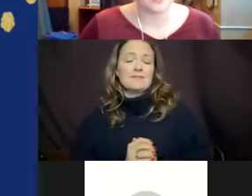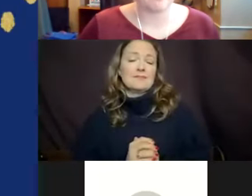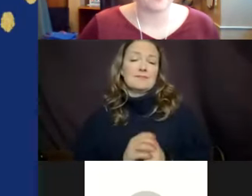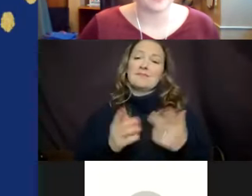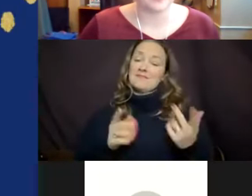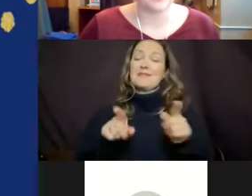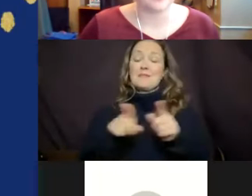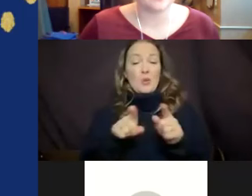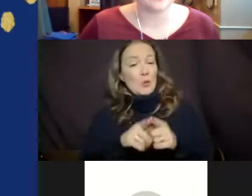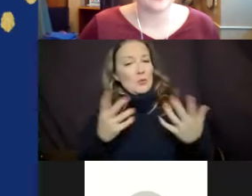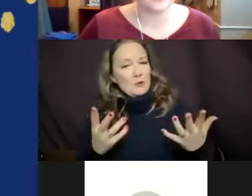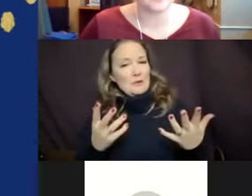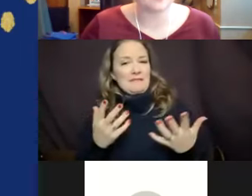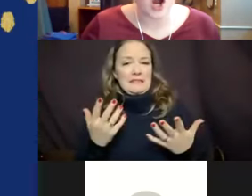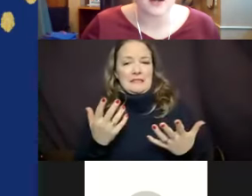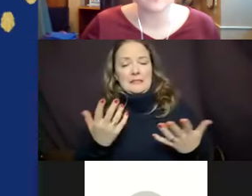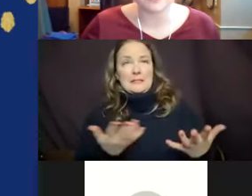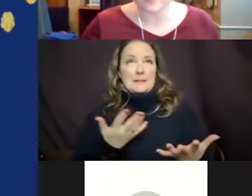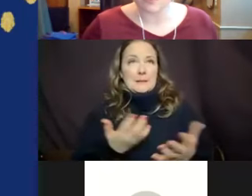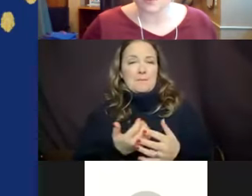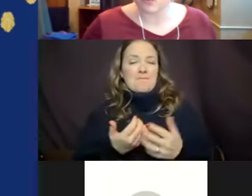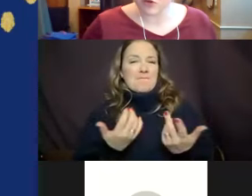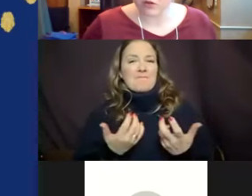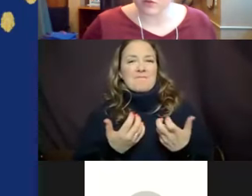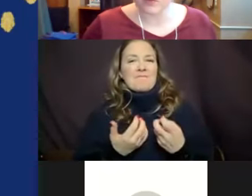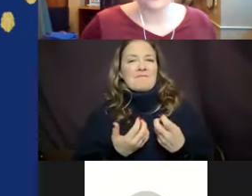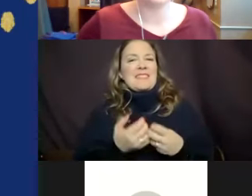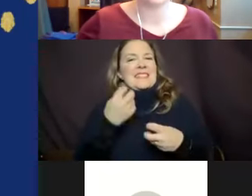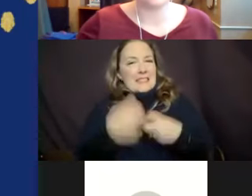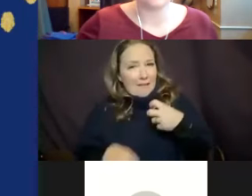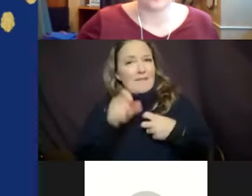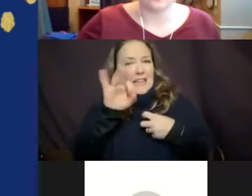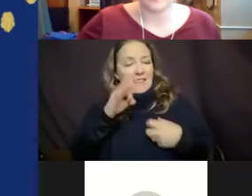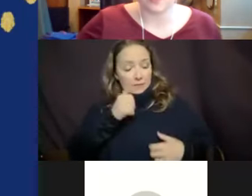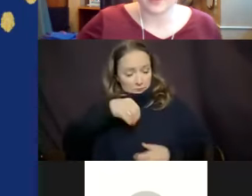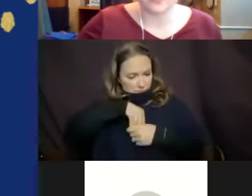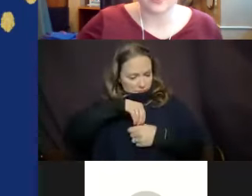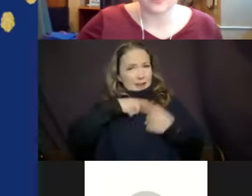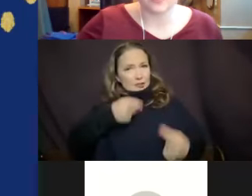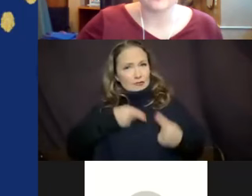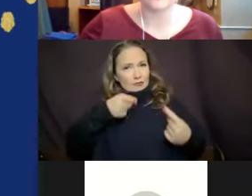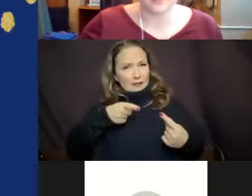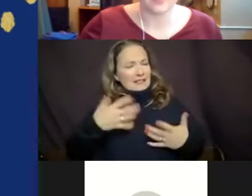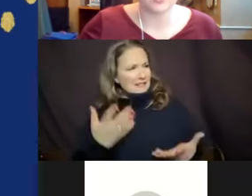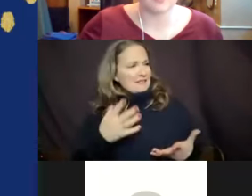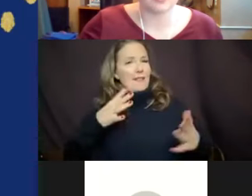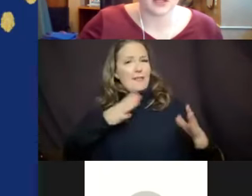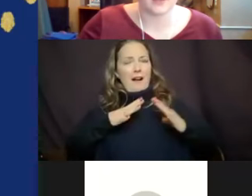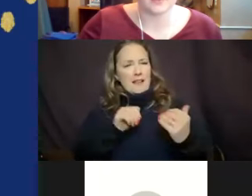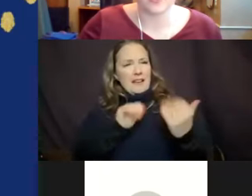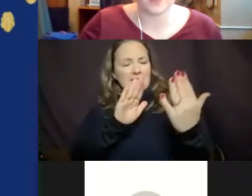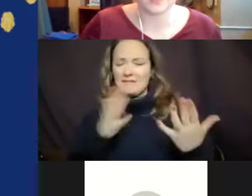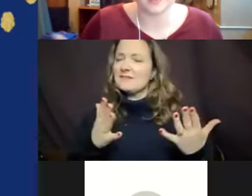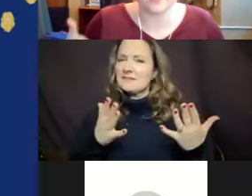also a time where it's hard to be someone who struggles. And so I wanted to take some time